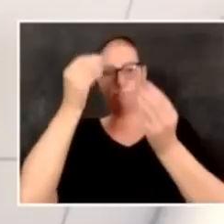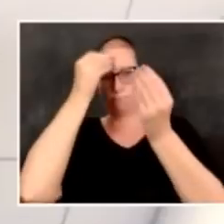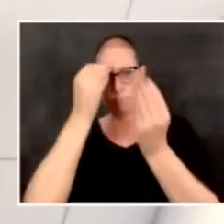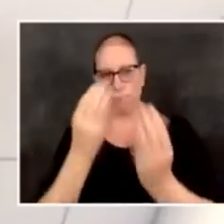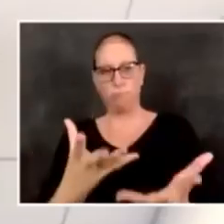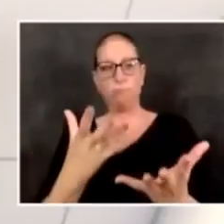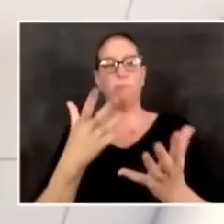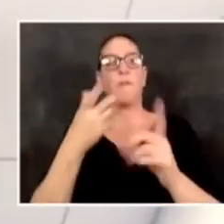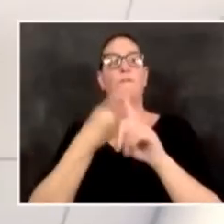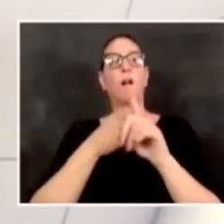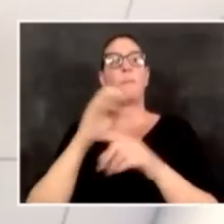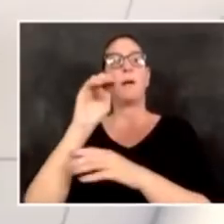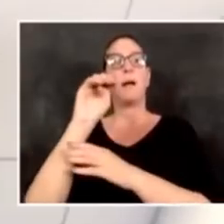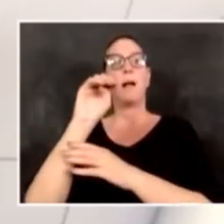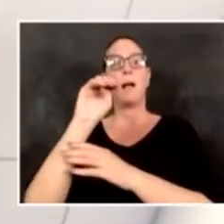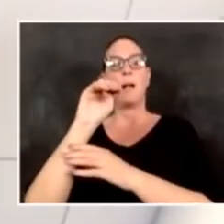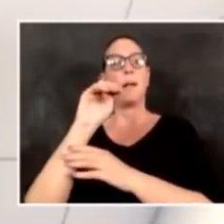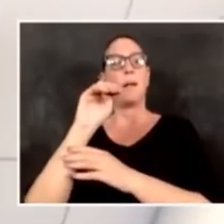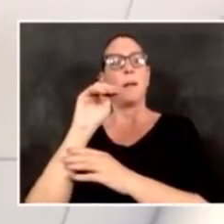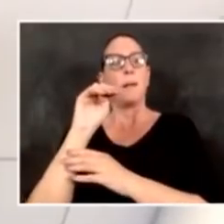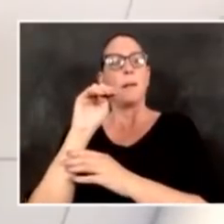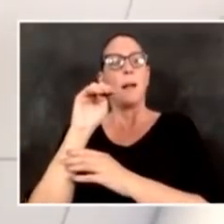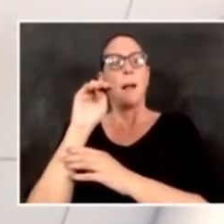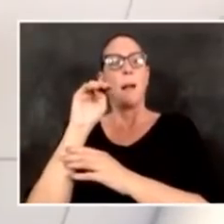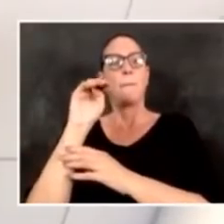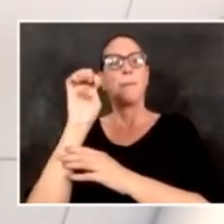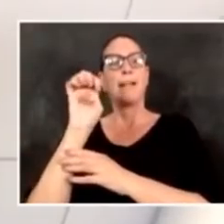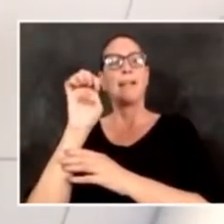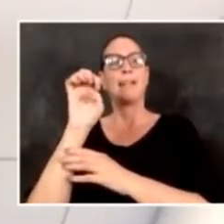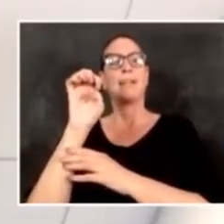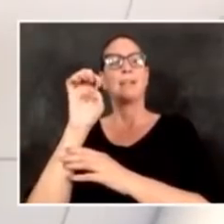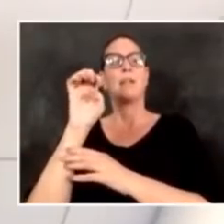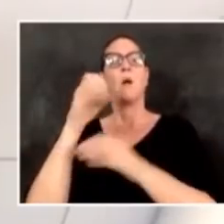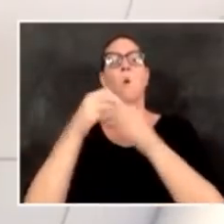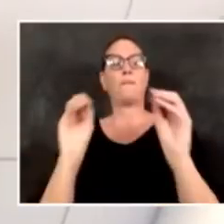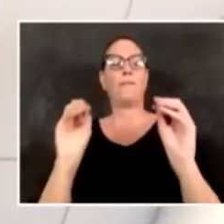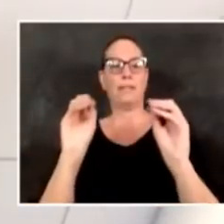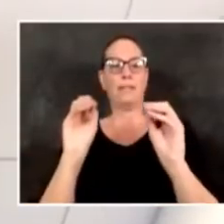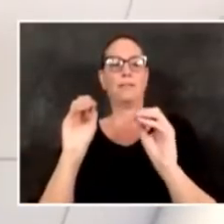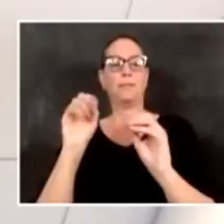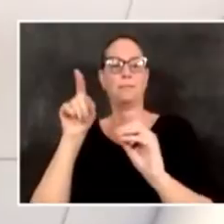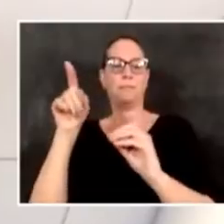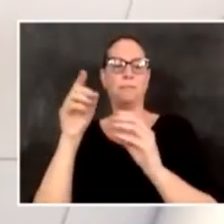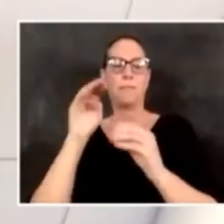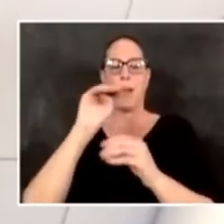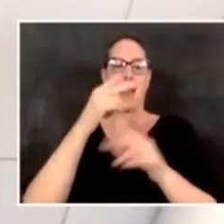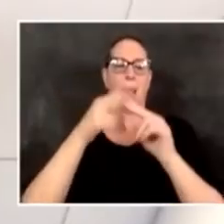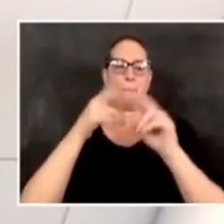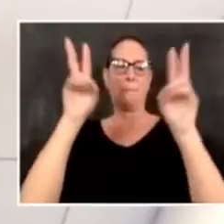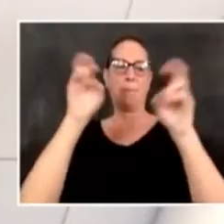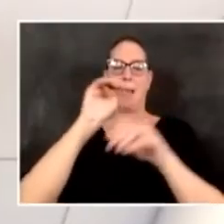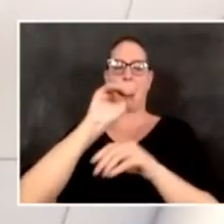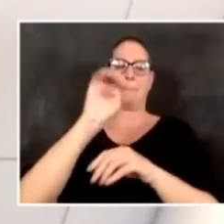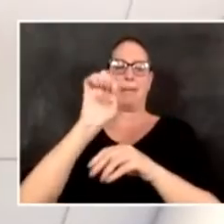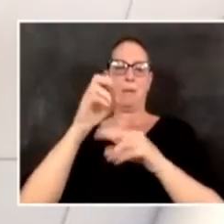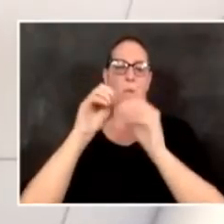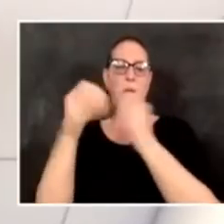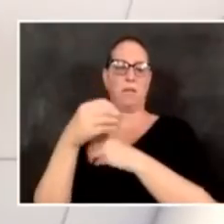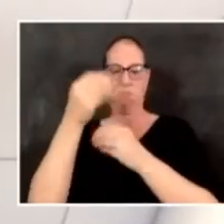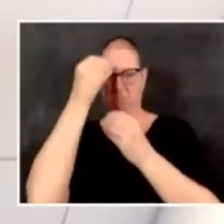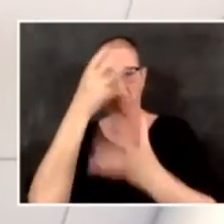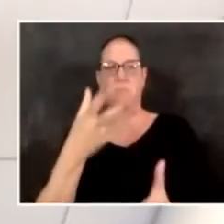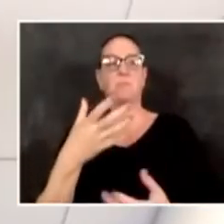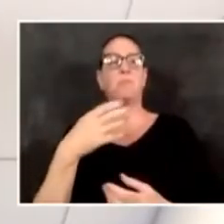information. Just to reiterate what the mayor said, before the pandemic, during the pandemic, our teams are out